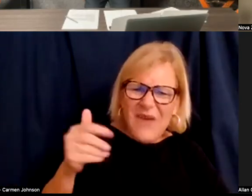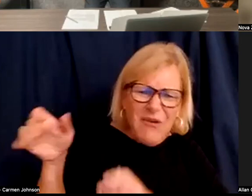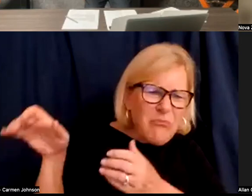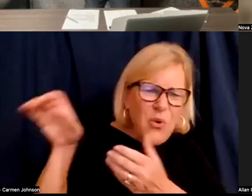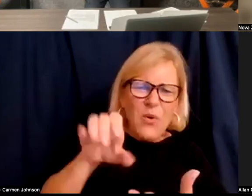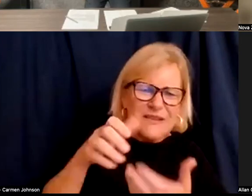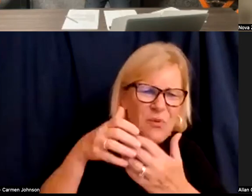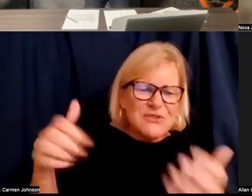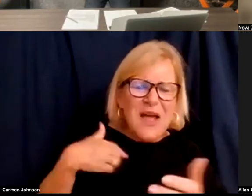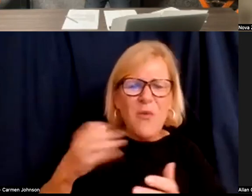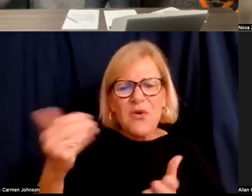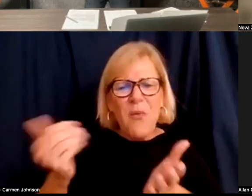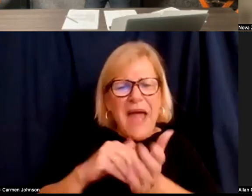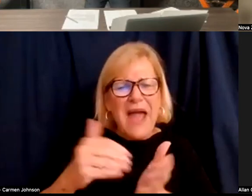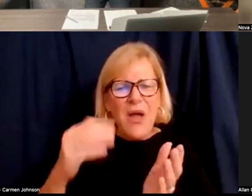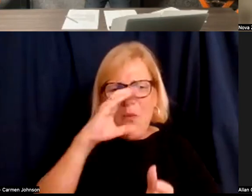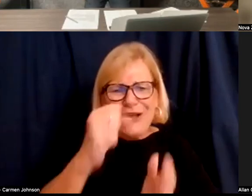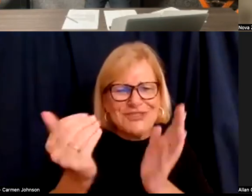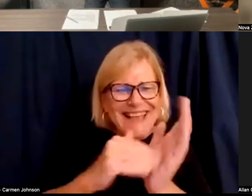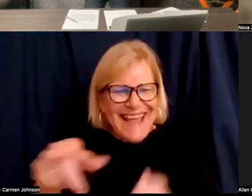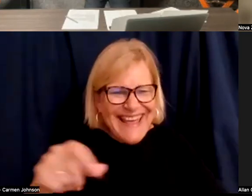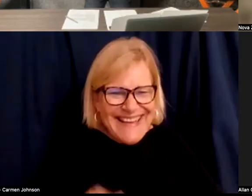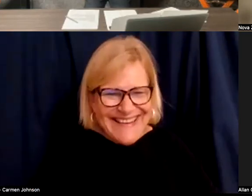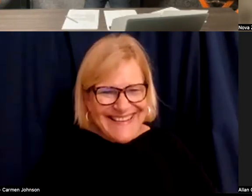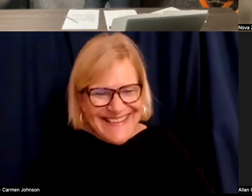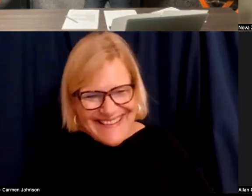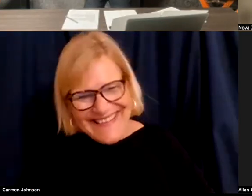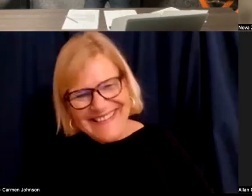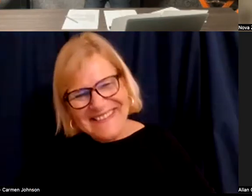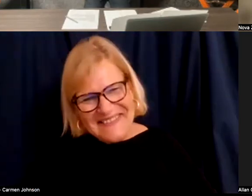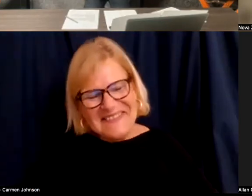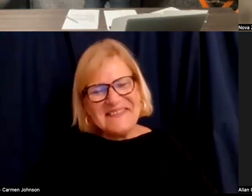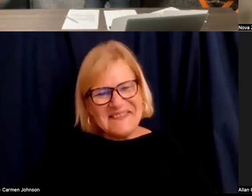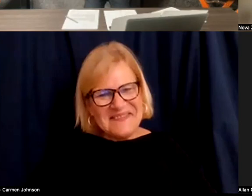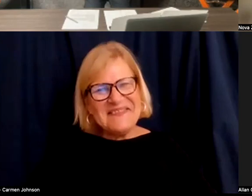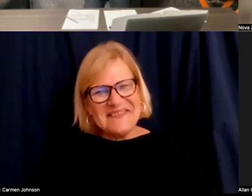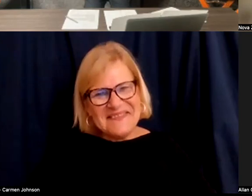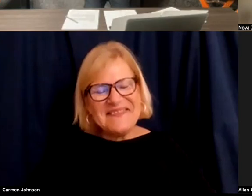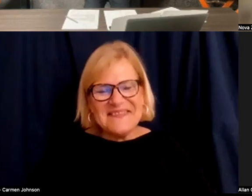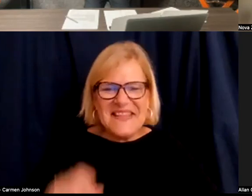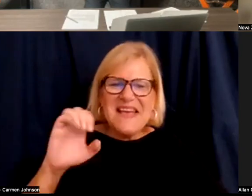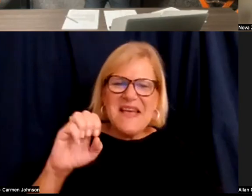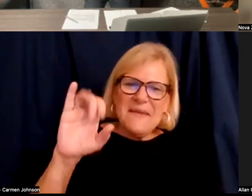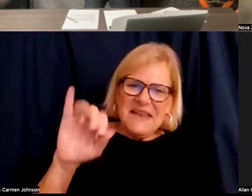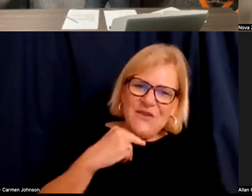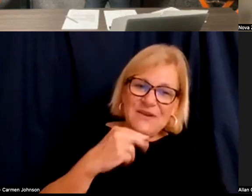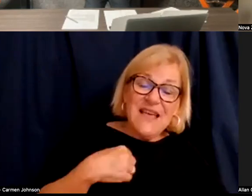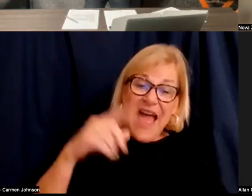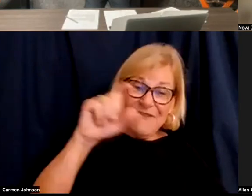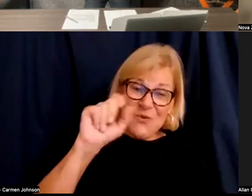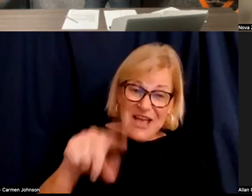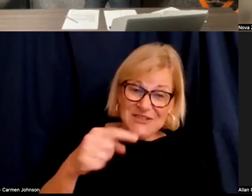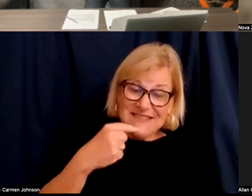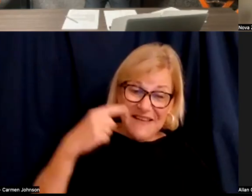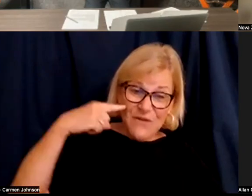I'm going to go back and rewatch it. Yeah, so the question that I have is